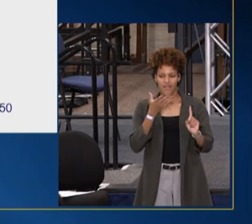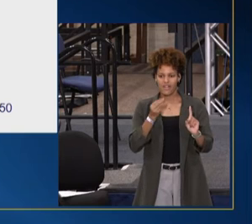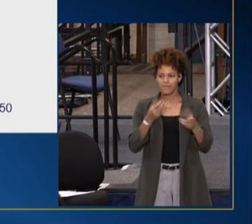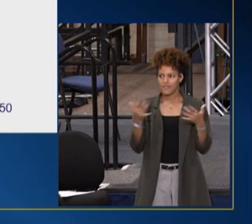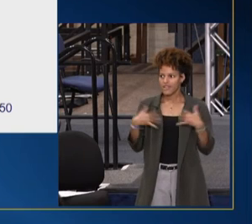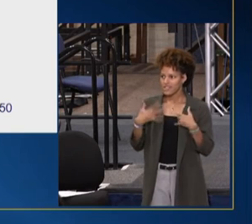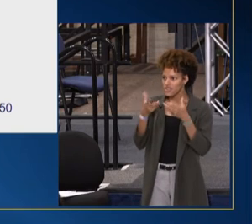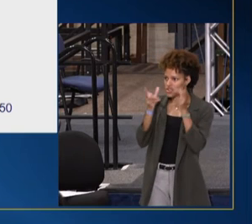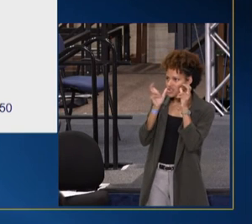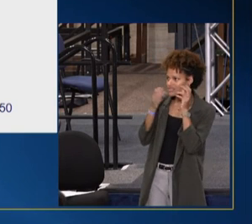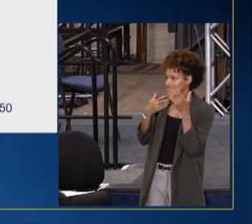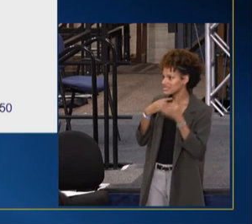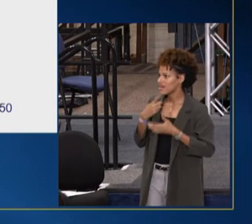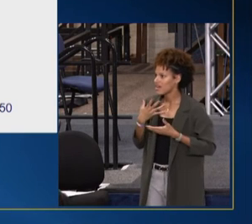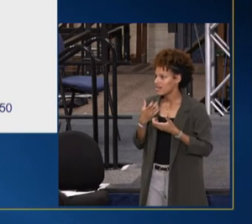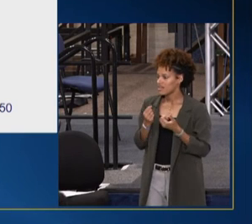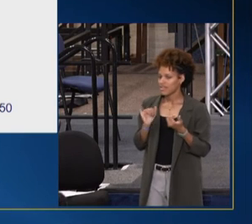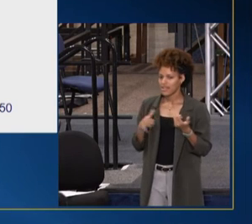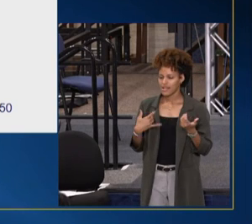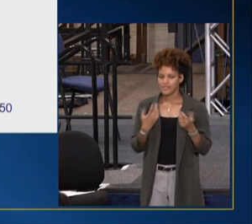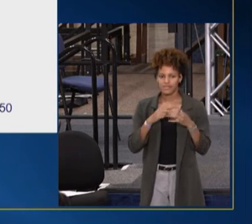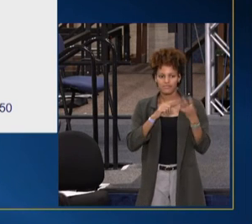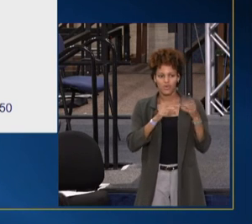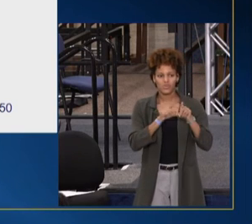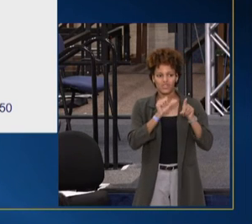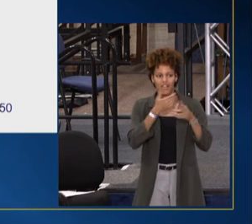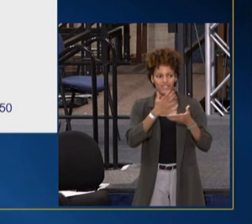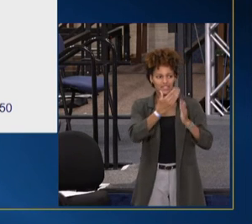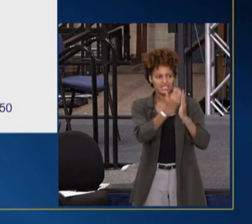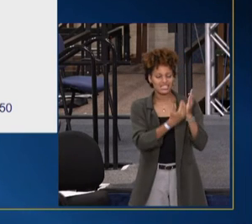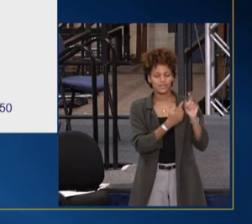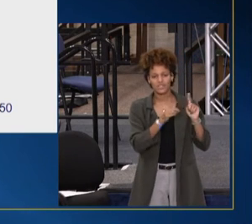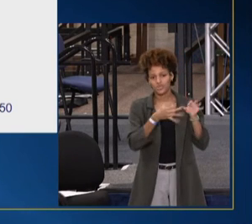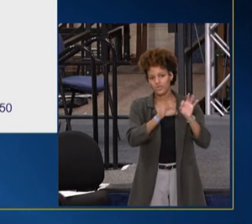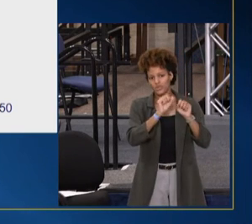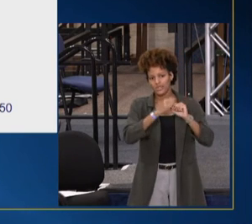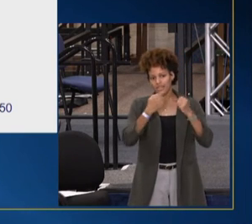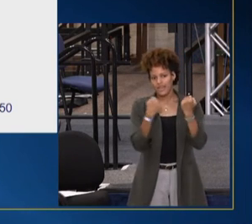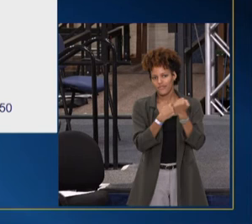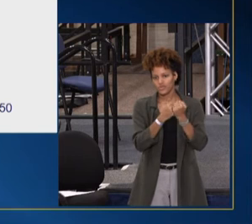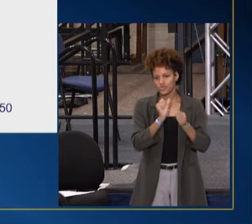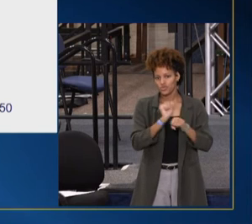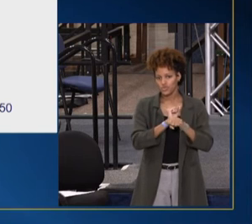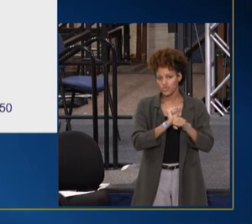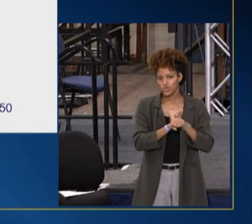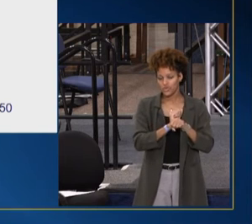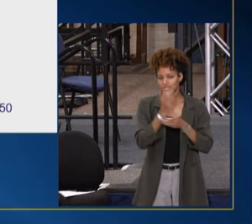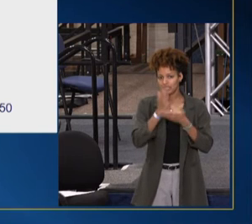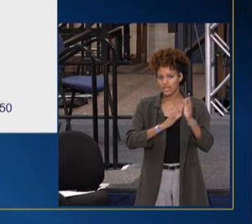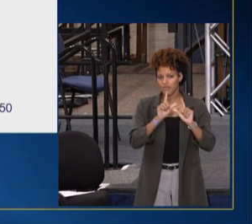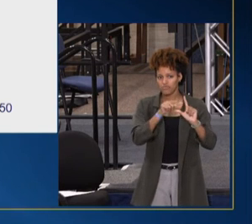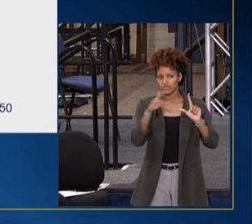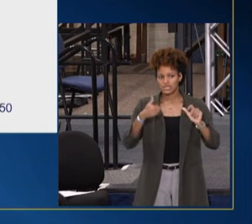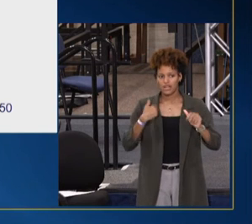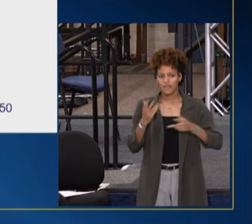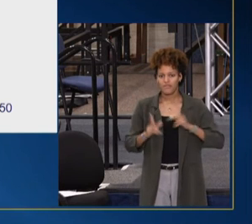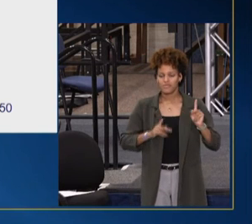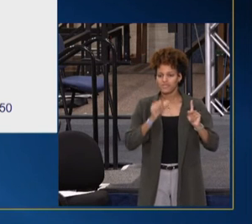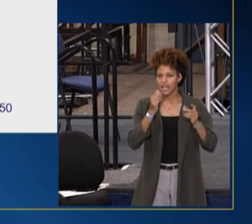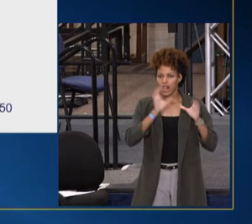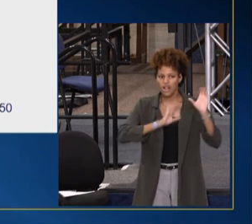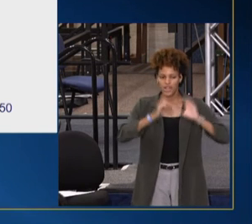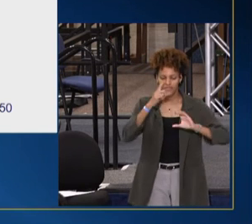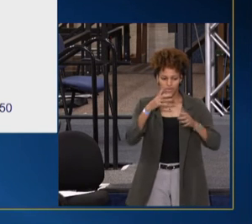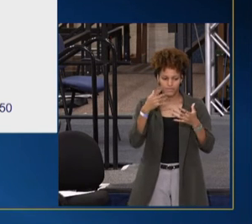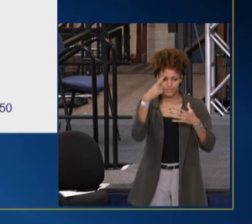said. And not on this list, but particularly relevant to the advocacy work we're seeing, some LGBTQ young people are not seeking out